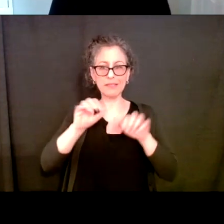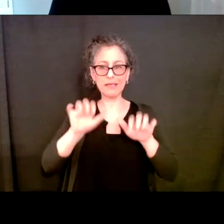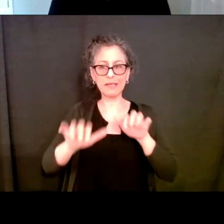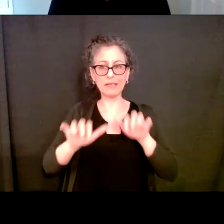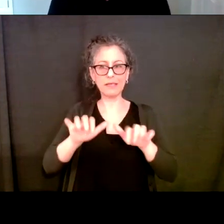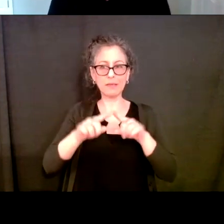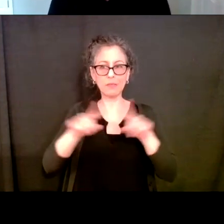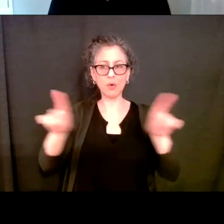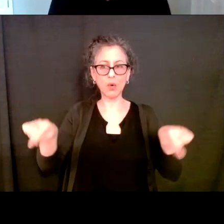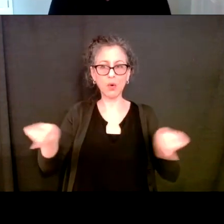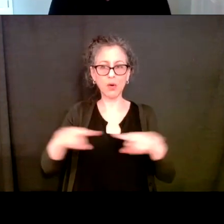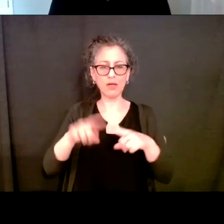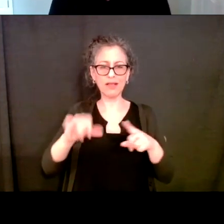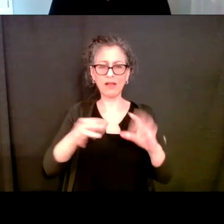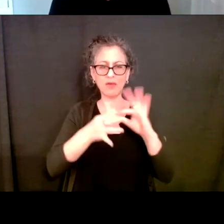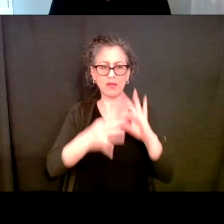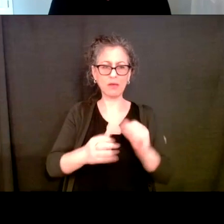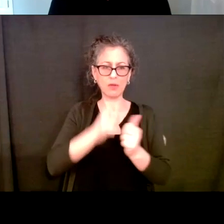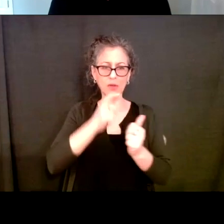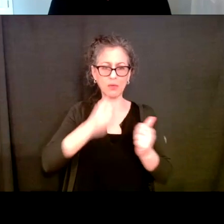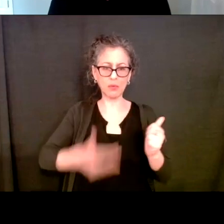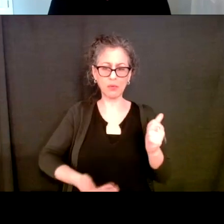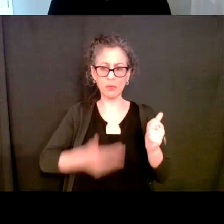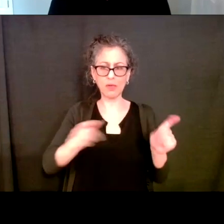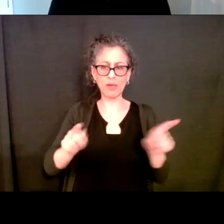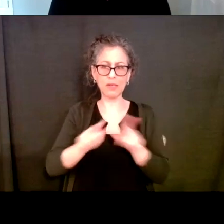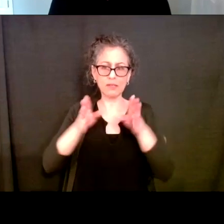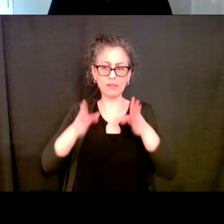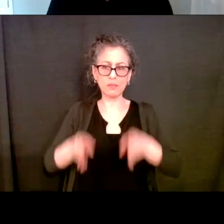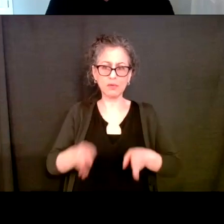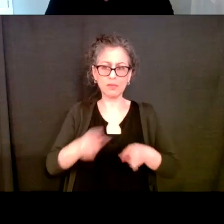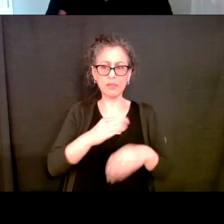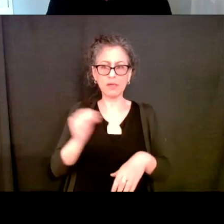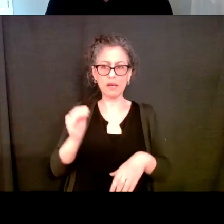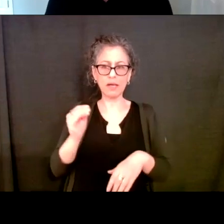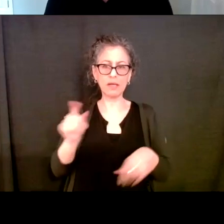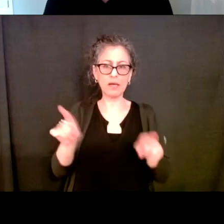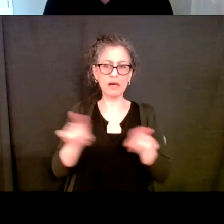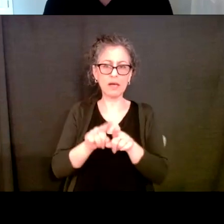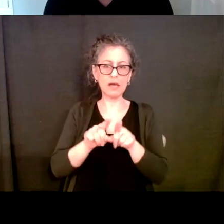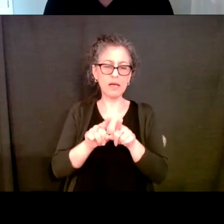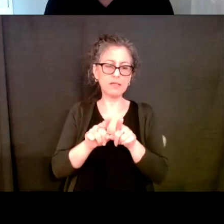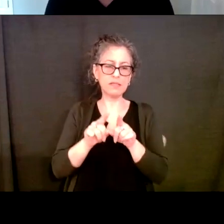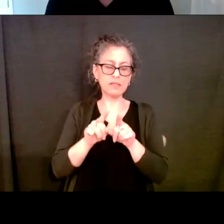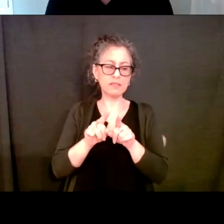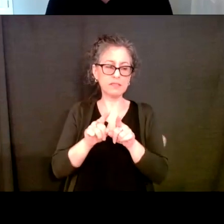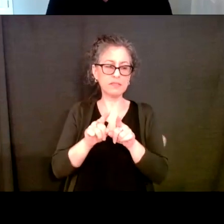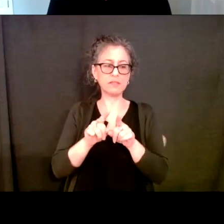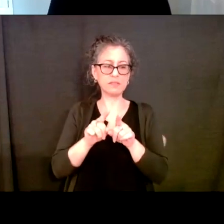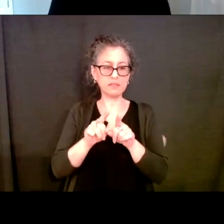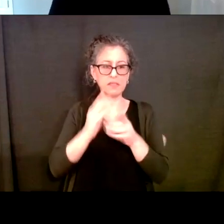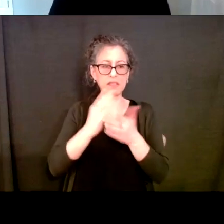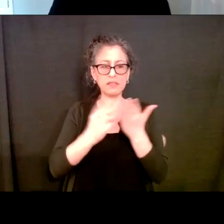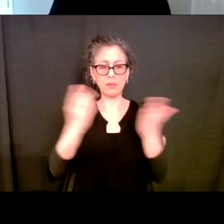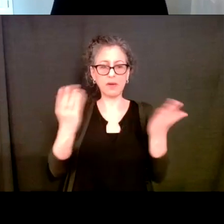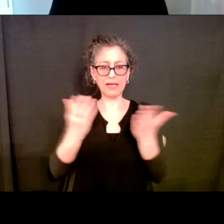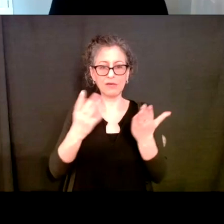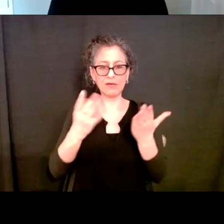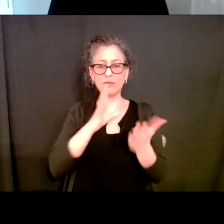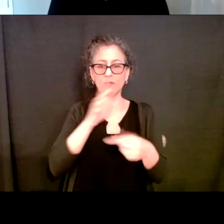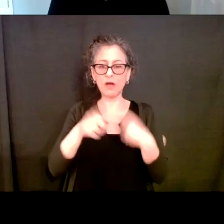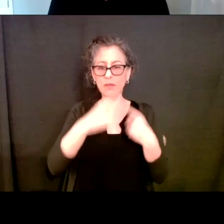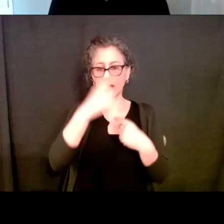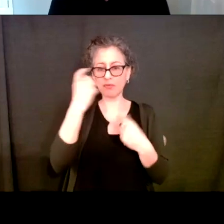things speak to who I am as a person and as somebody that's here to begin the conversation around